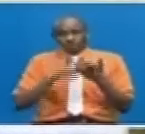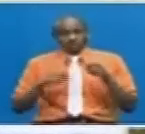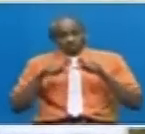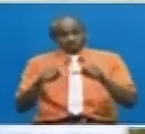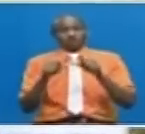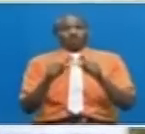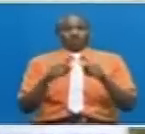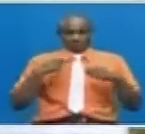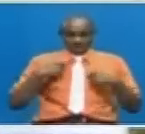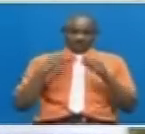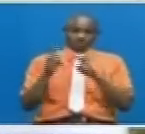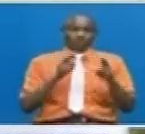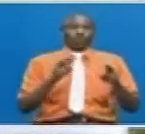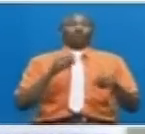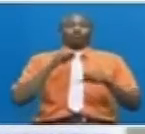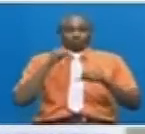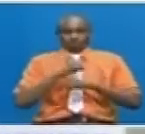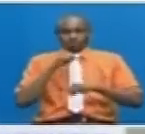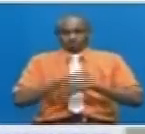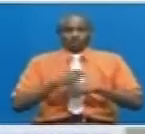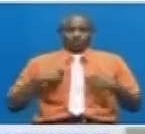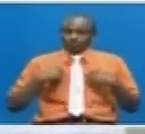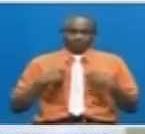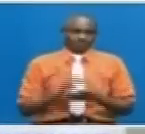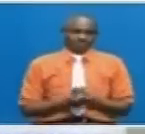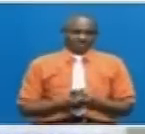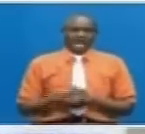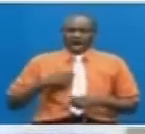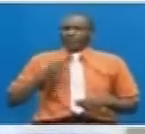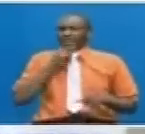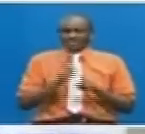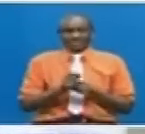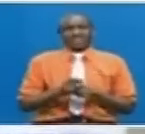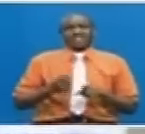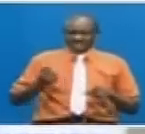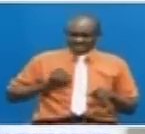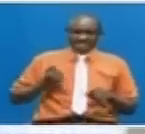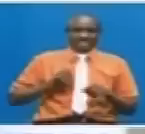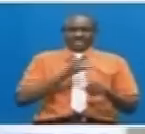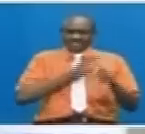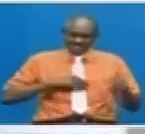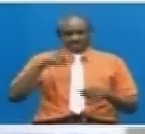continue wearing their prescribed school uniform. Mandugu zetu wa Kristo hii nchi wamesimama na sisi.